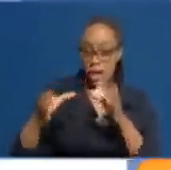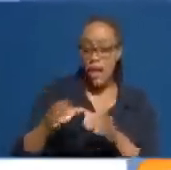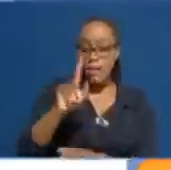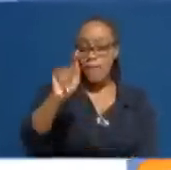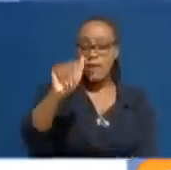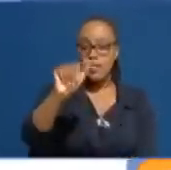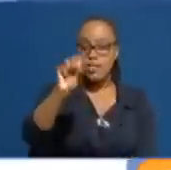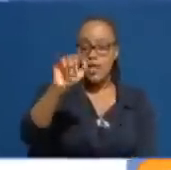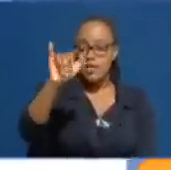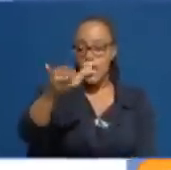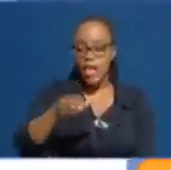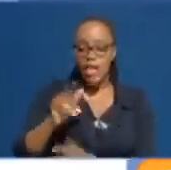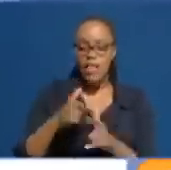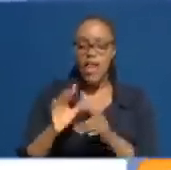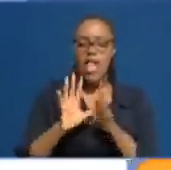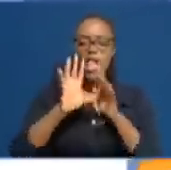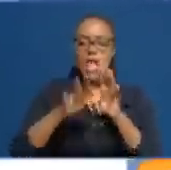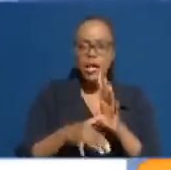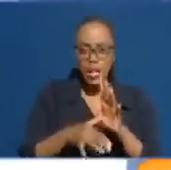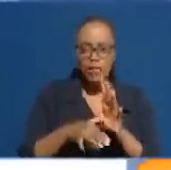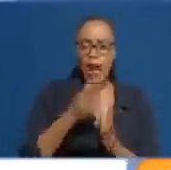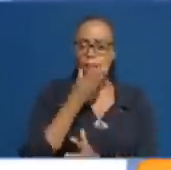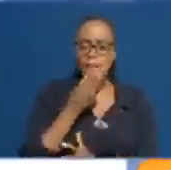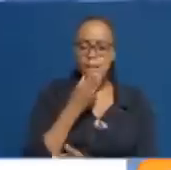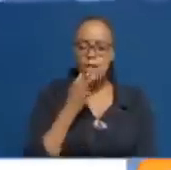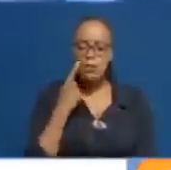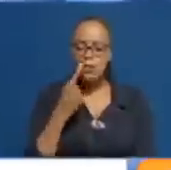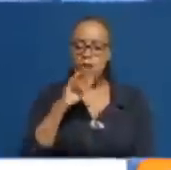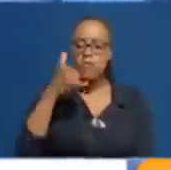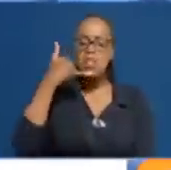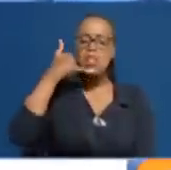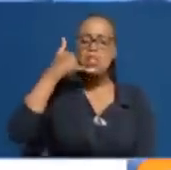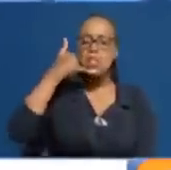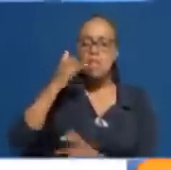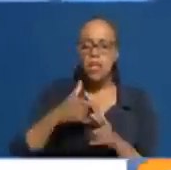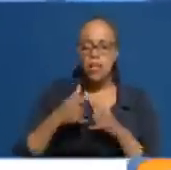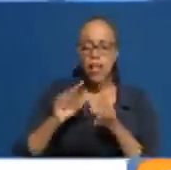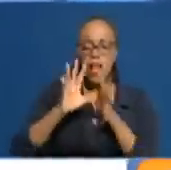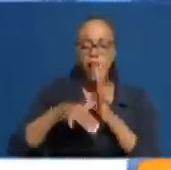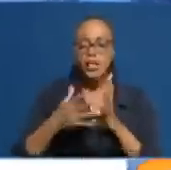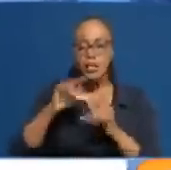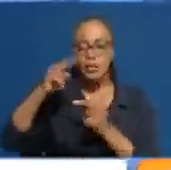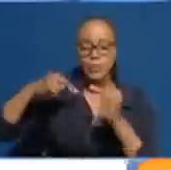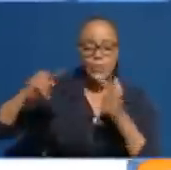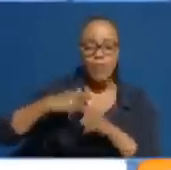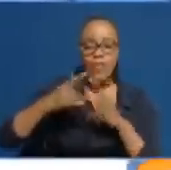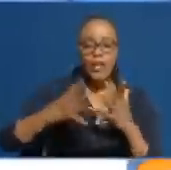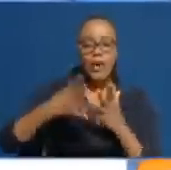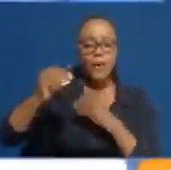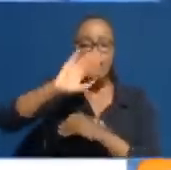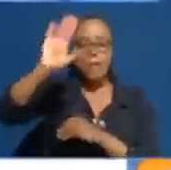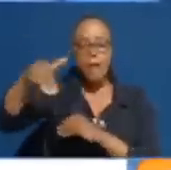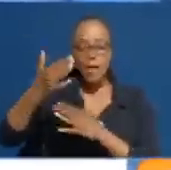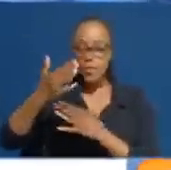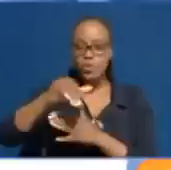of Embakasi. Moments later, Musyoka is seen speaking on his mobile phone before making a turn and walking back